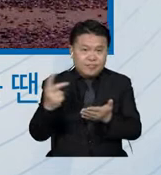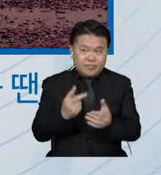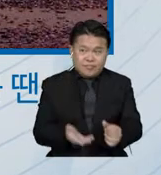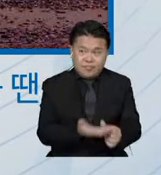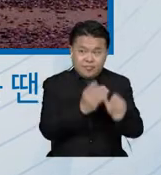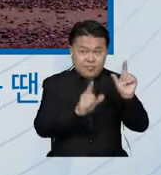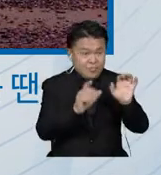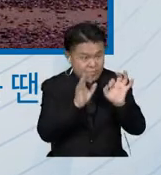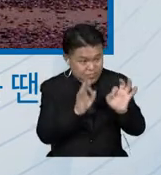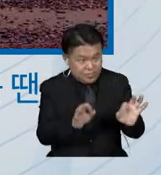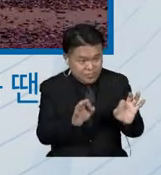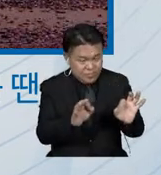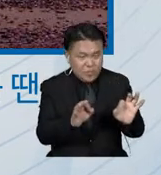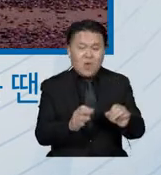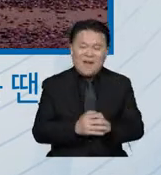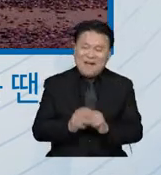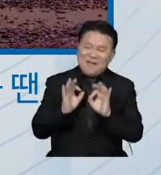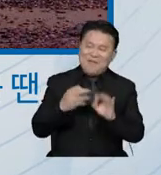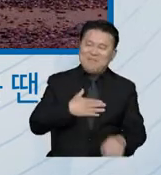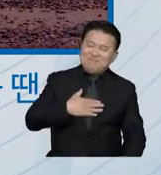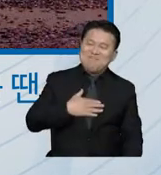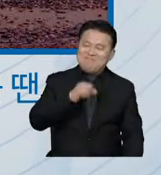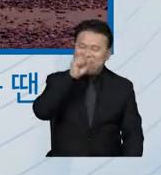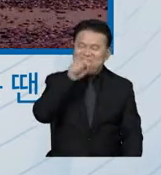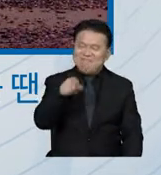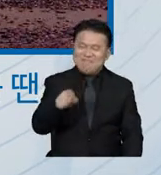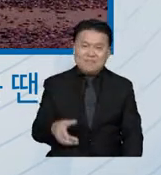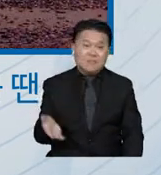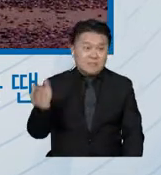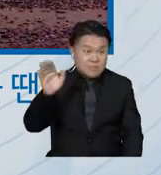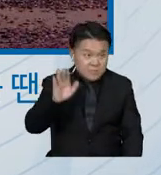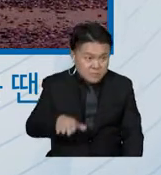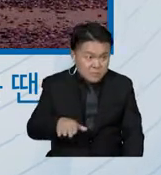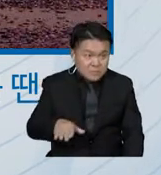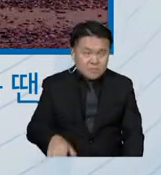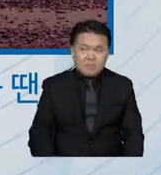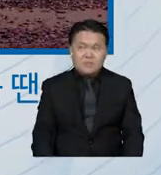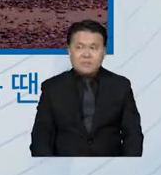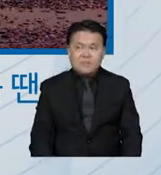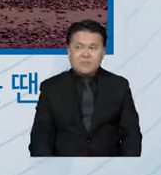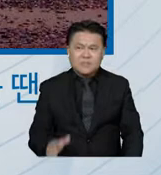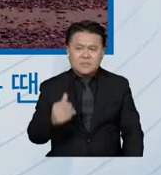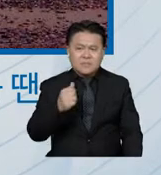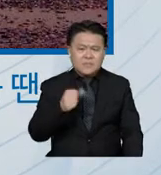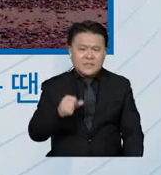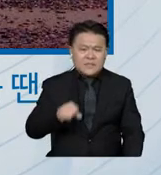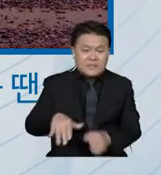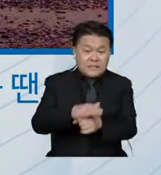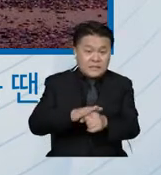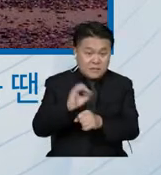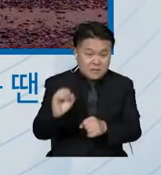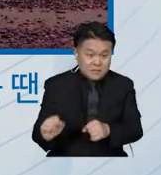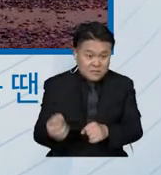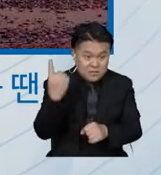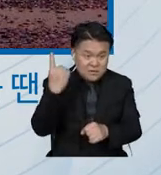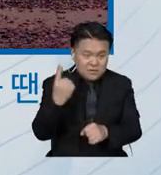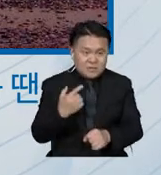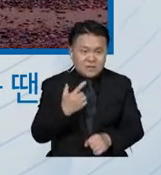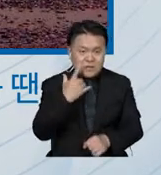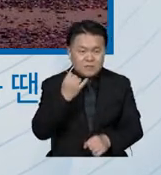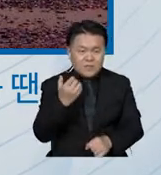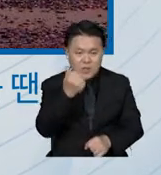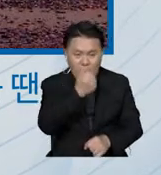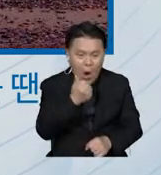offspring. But at the same time, her deep love for her cubs is the same thing that makes her